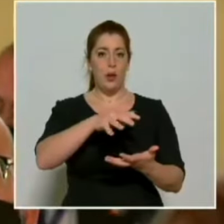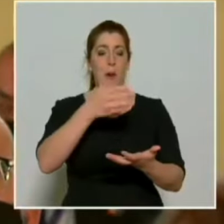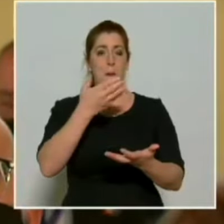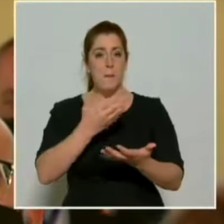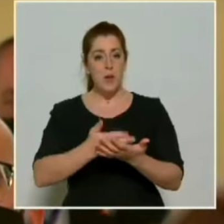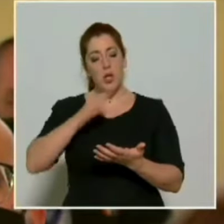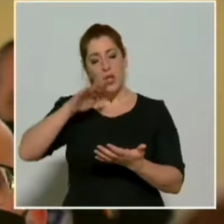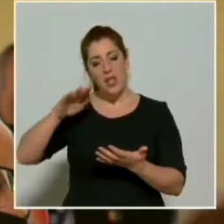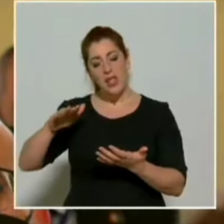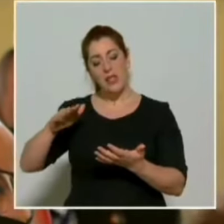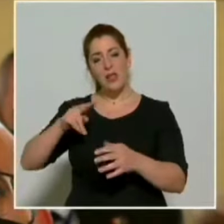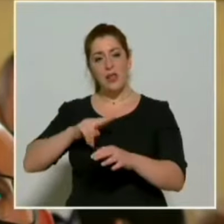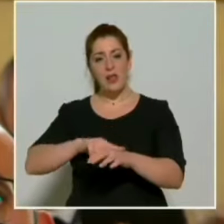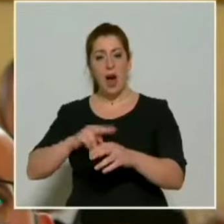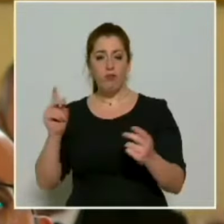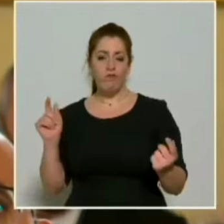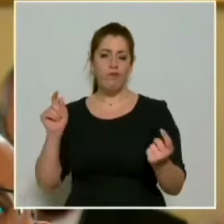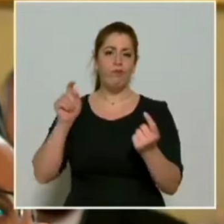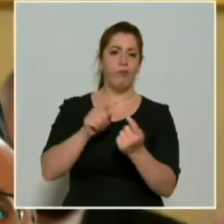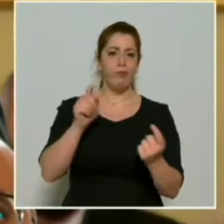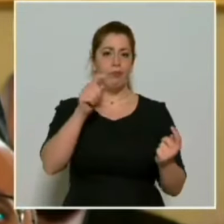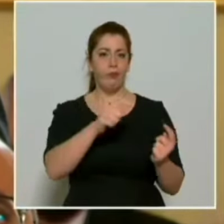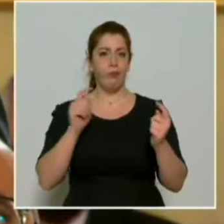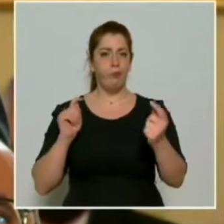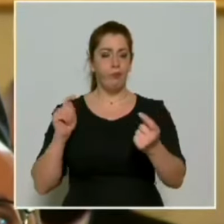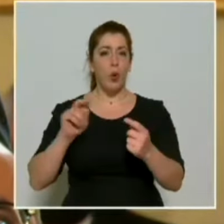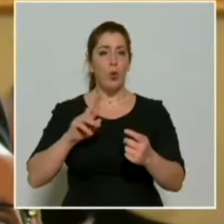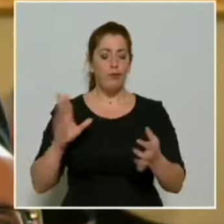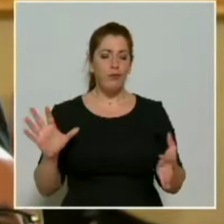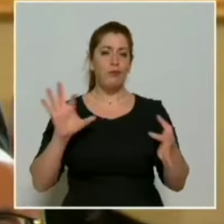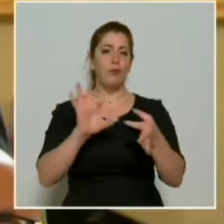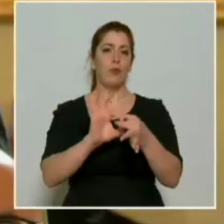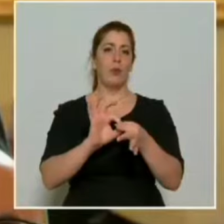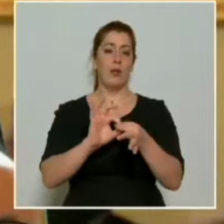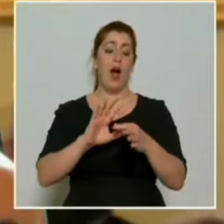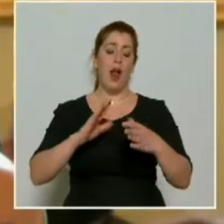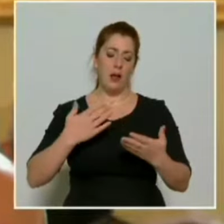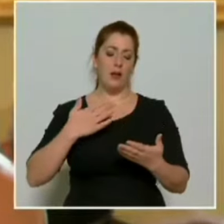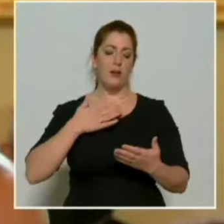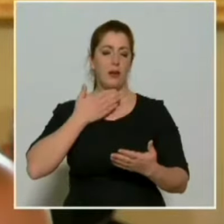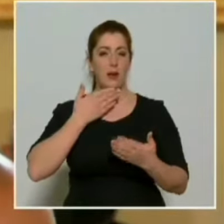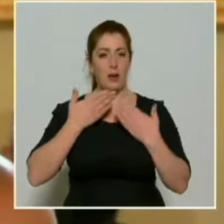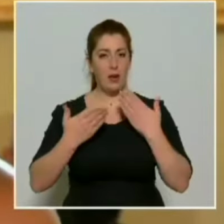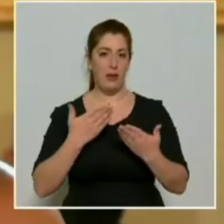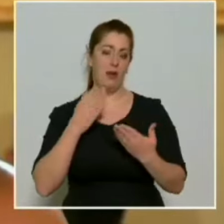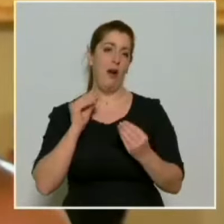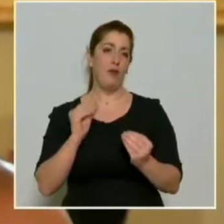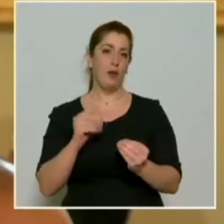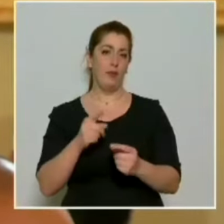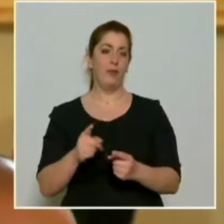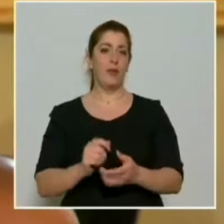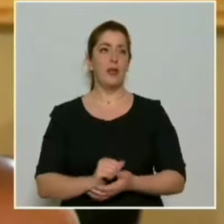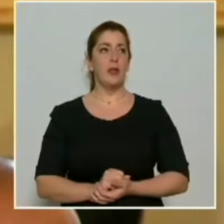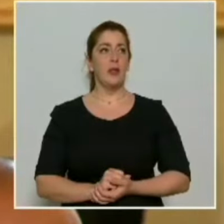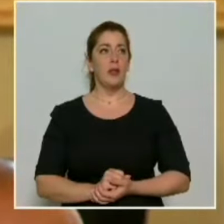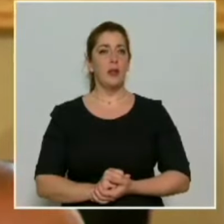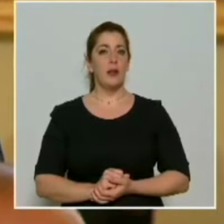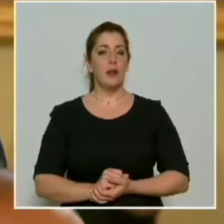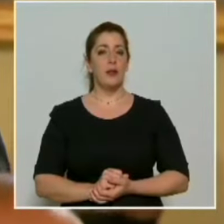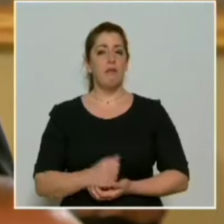il-nazzjon jista' jingħaqad flimkien. U jien nirringrazzjah minn qalbi. Nista' ngħid li meta għandna